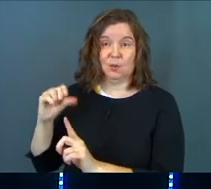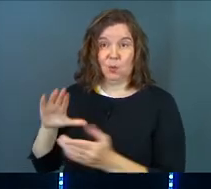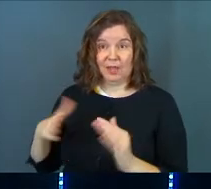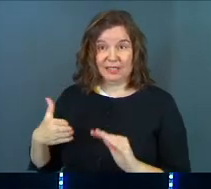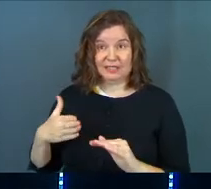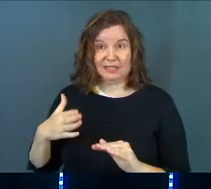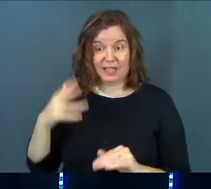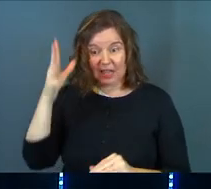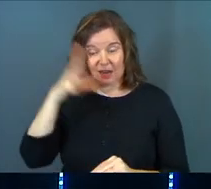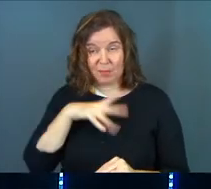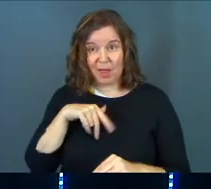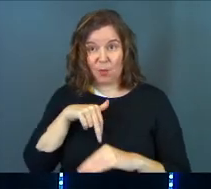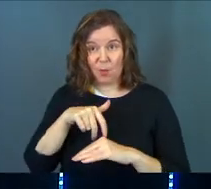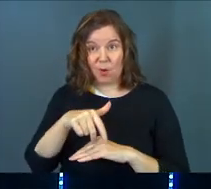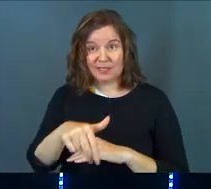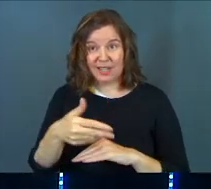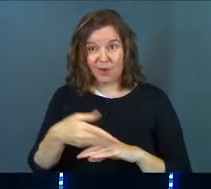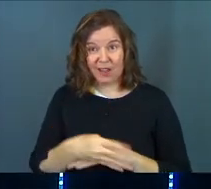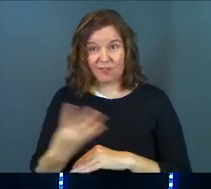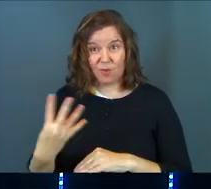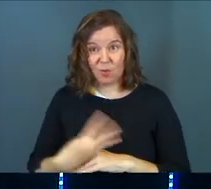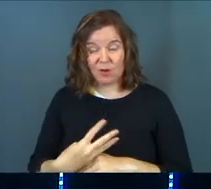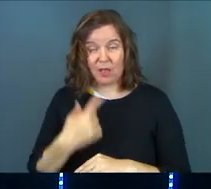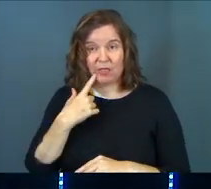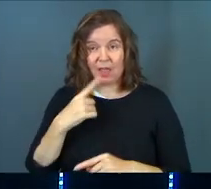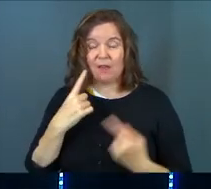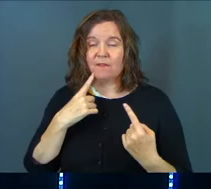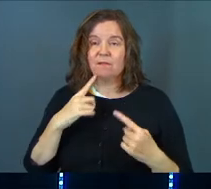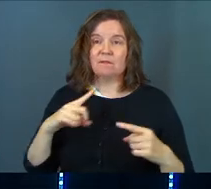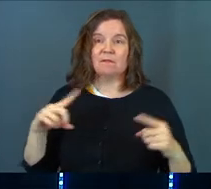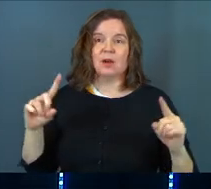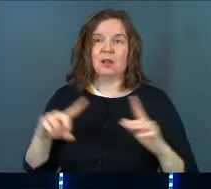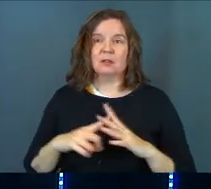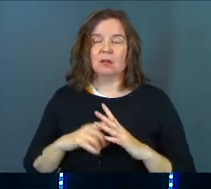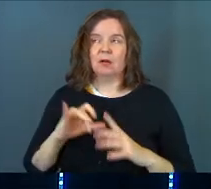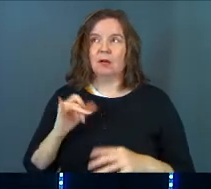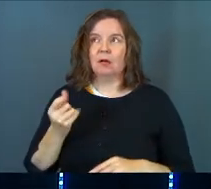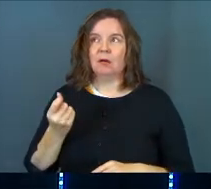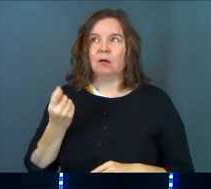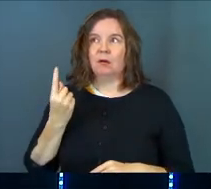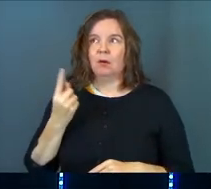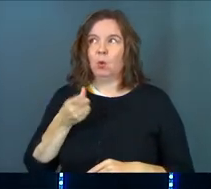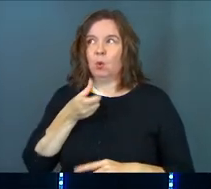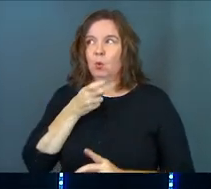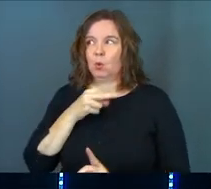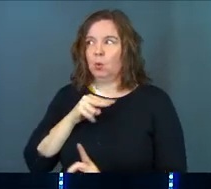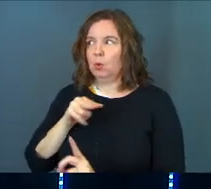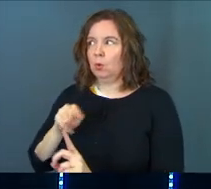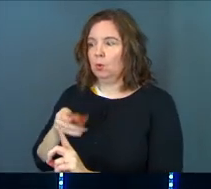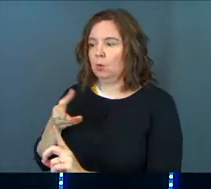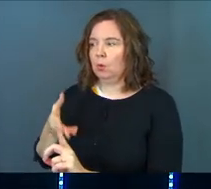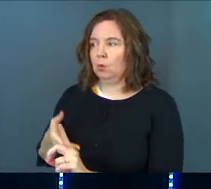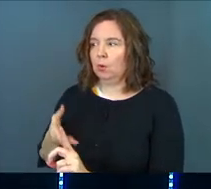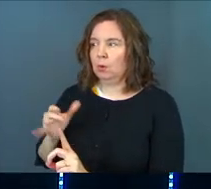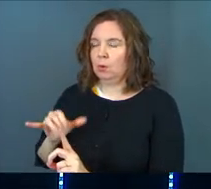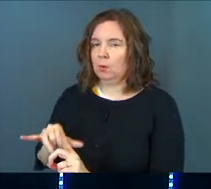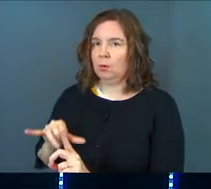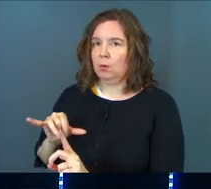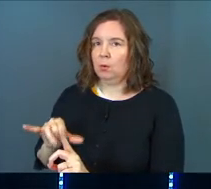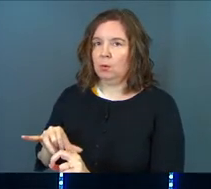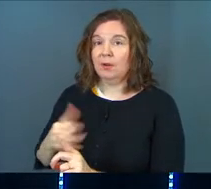dead man comes walking out of the tomb after 4 days, they finally start to get an idea of who they're dealing with